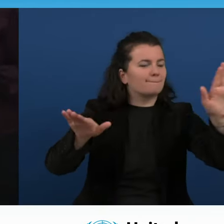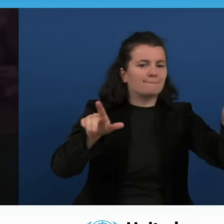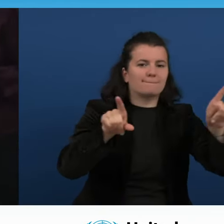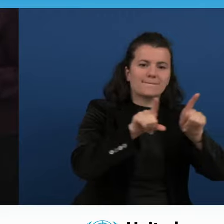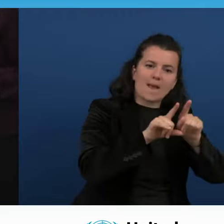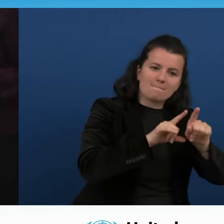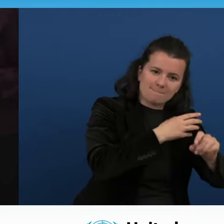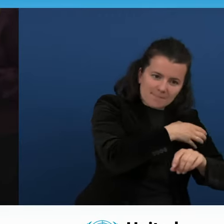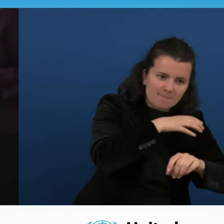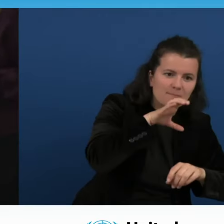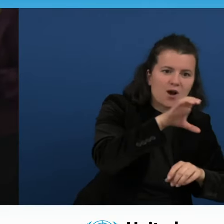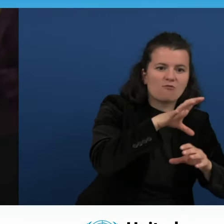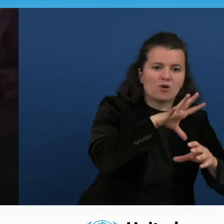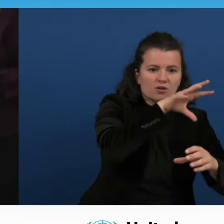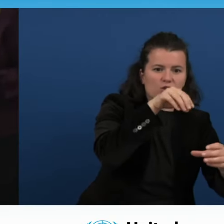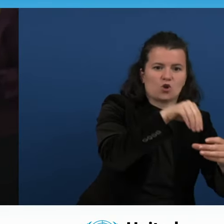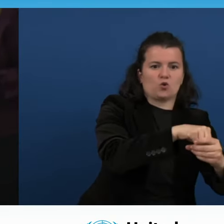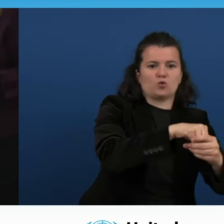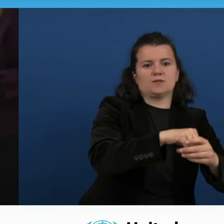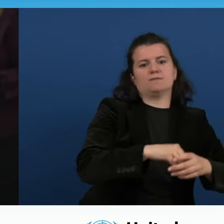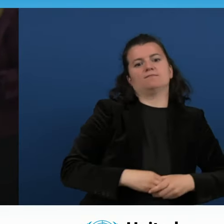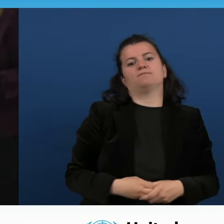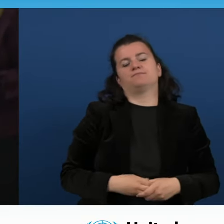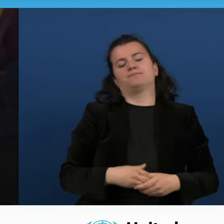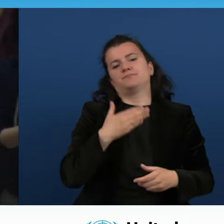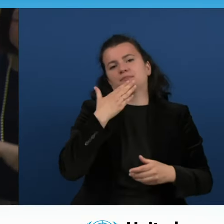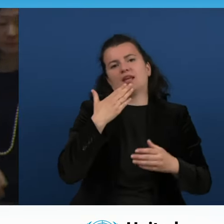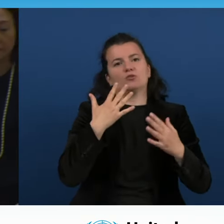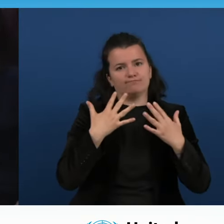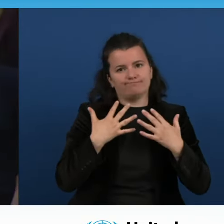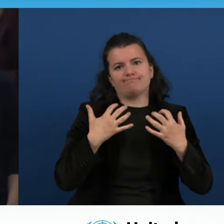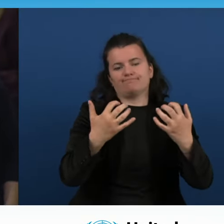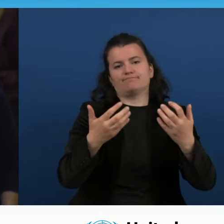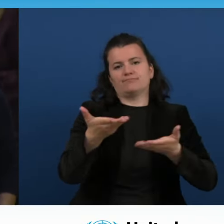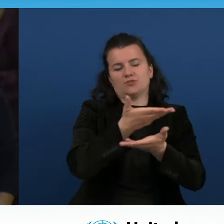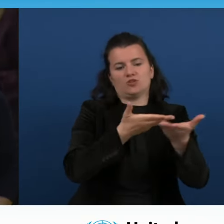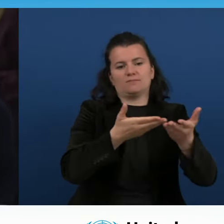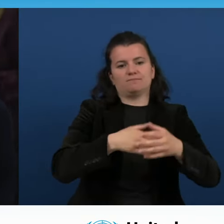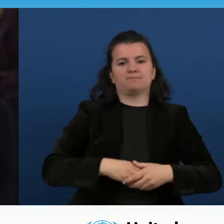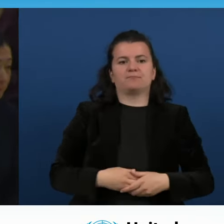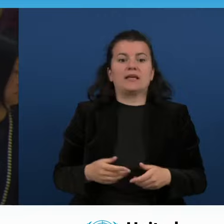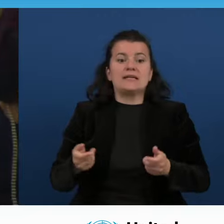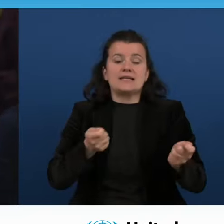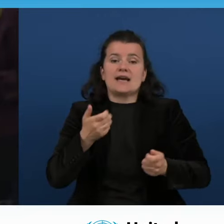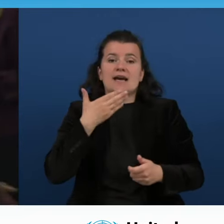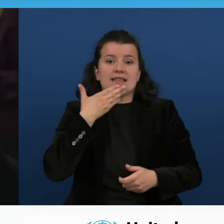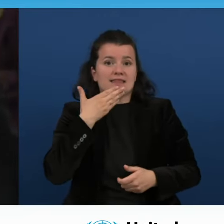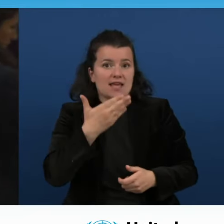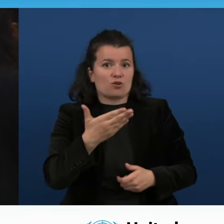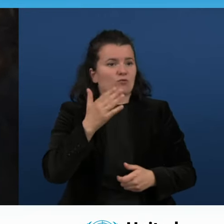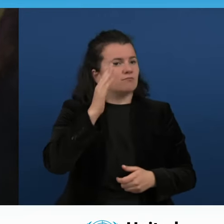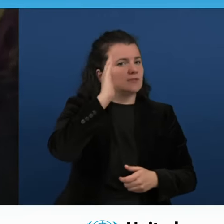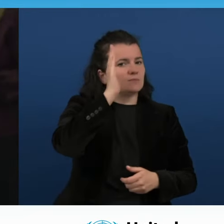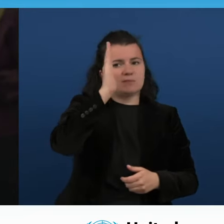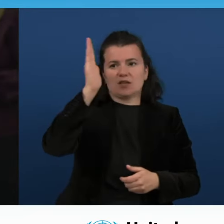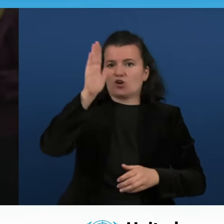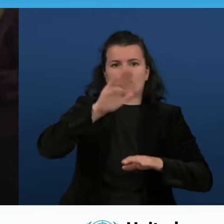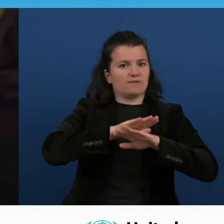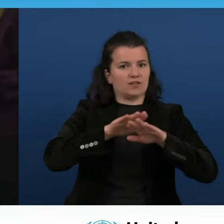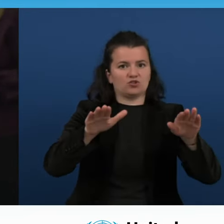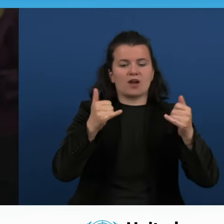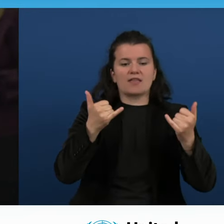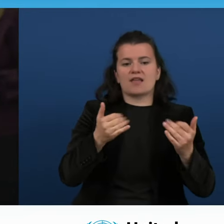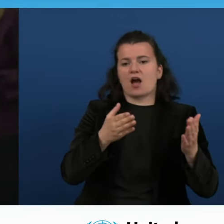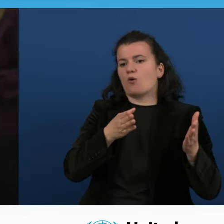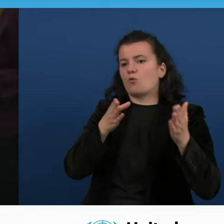Thank you so much. So that was our last intervention from the floor. So we'll invite Ms. Lopa Banerjee, the